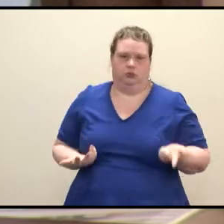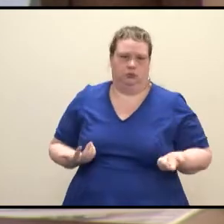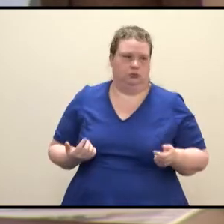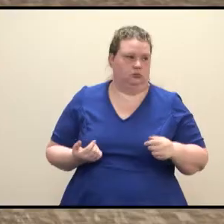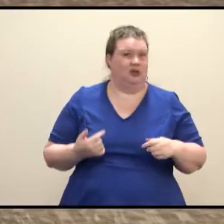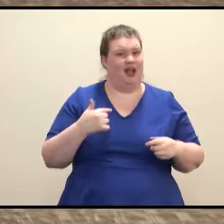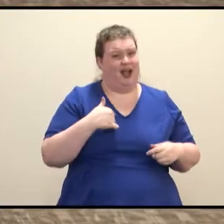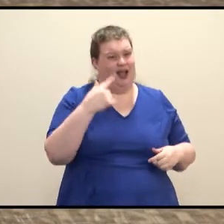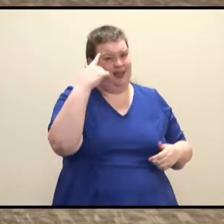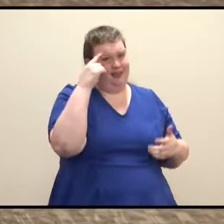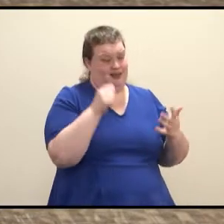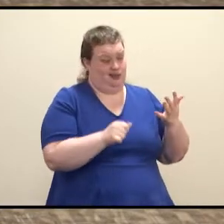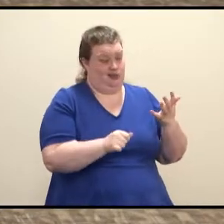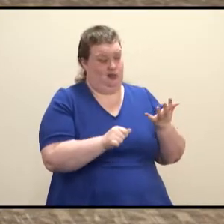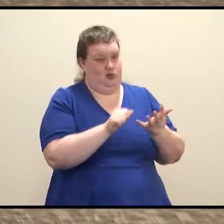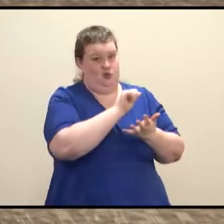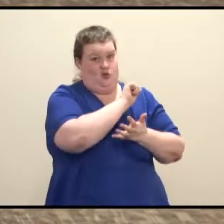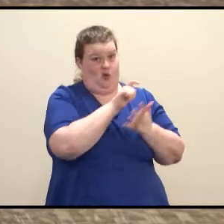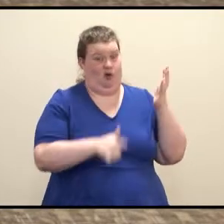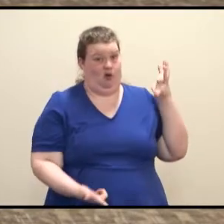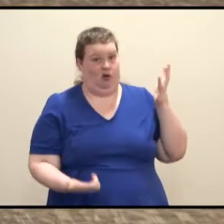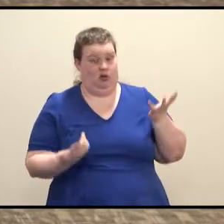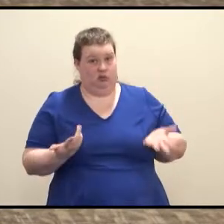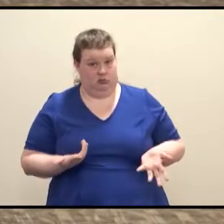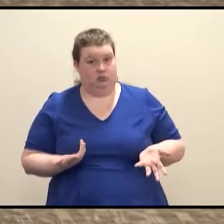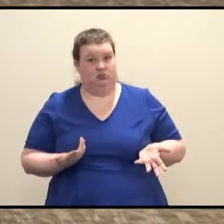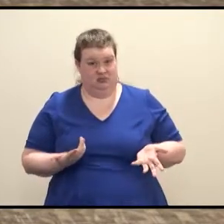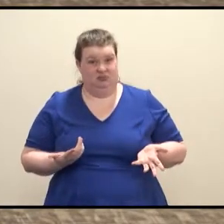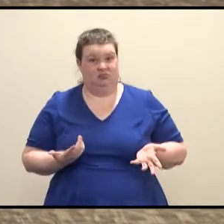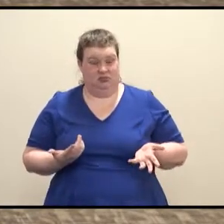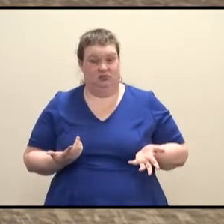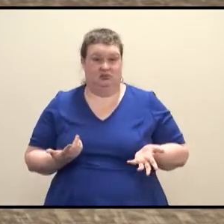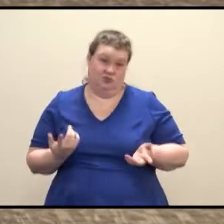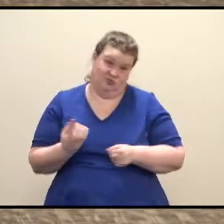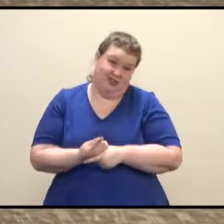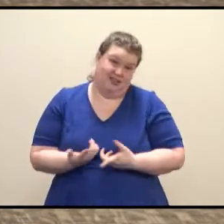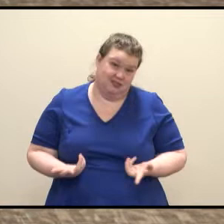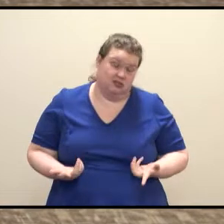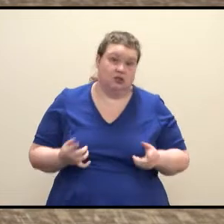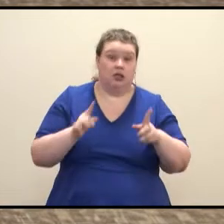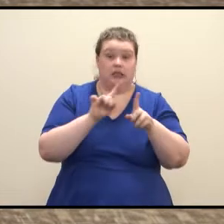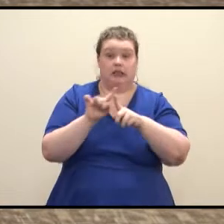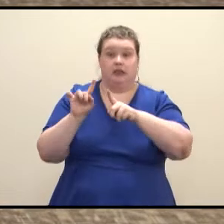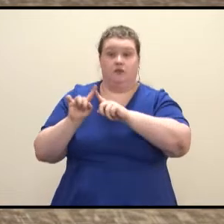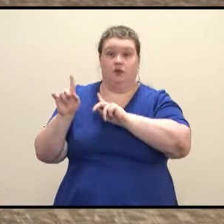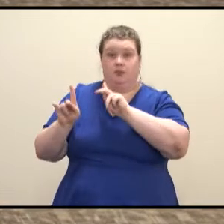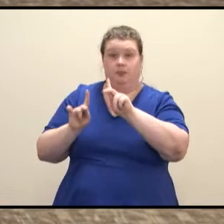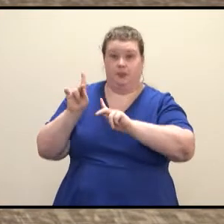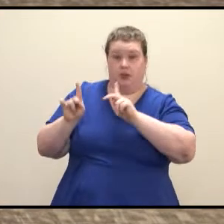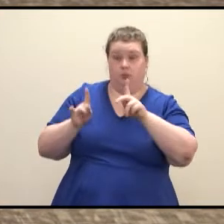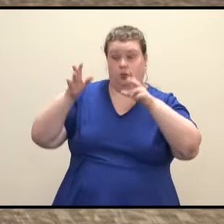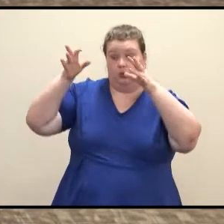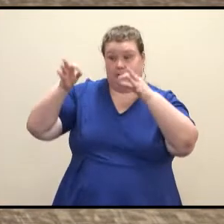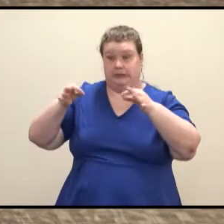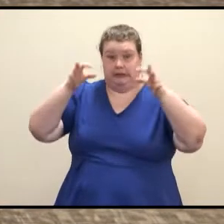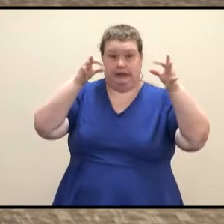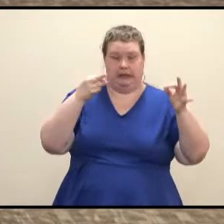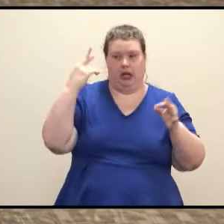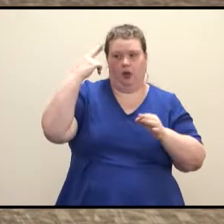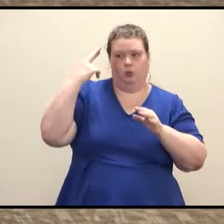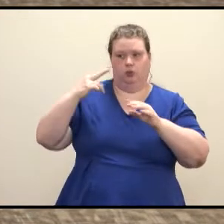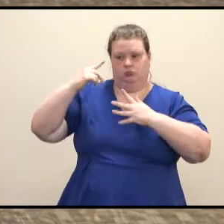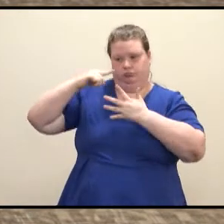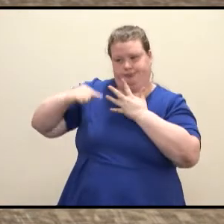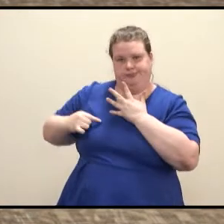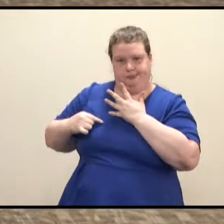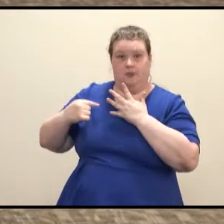would say it's all of the above, right? Because different people make decisions for different reasons, and that's why I'm committed